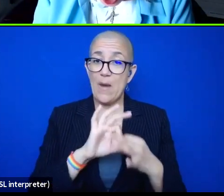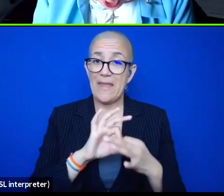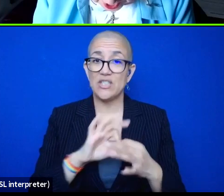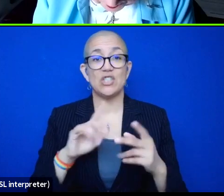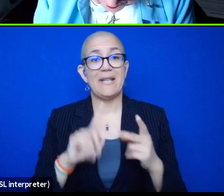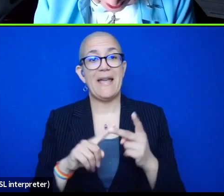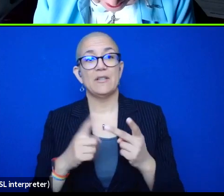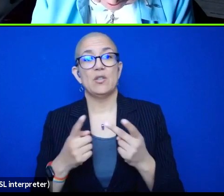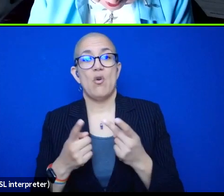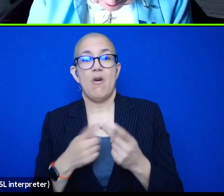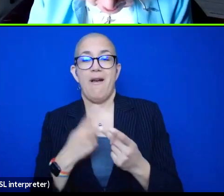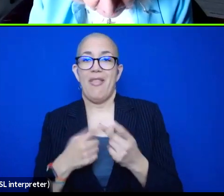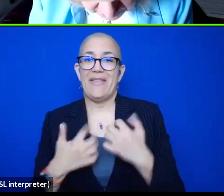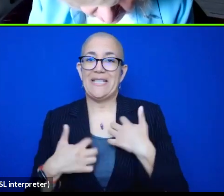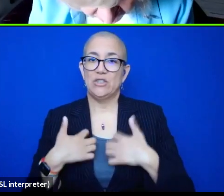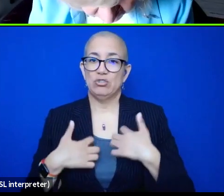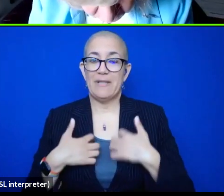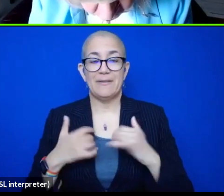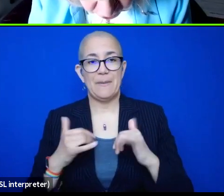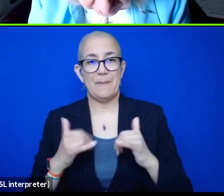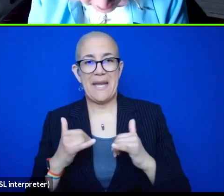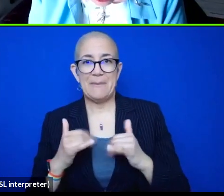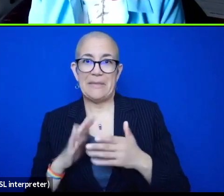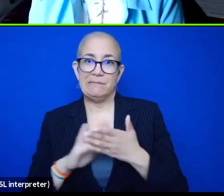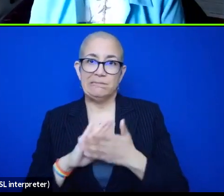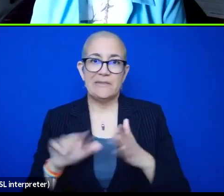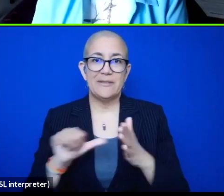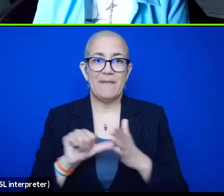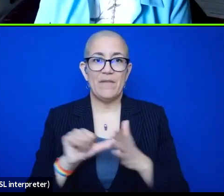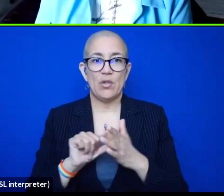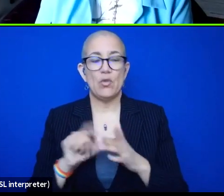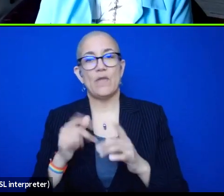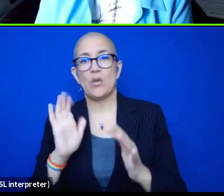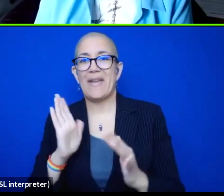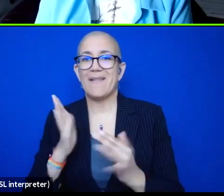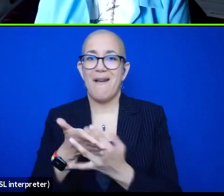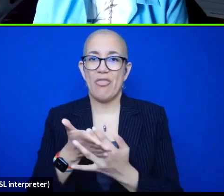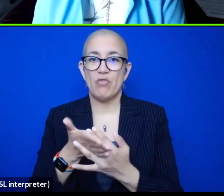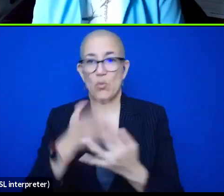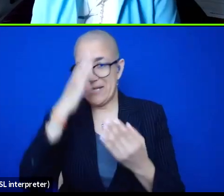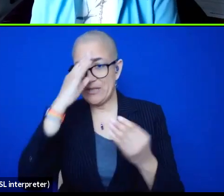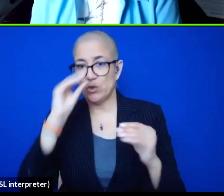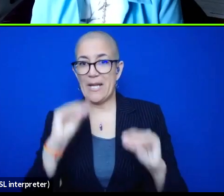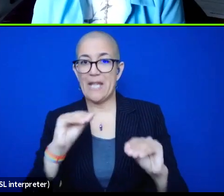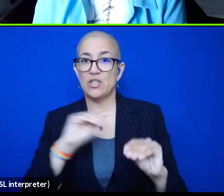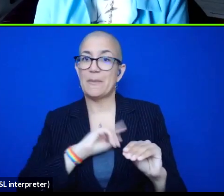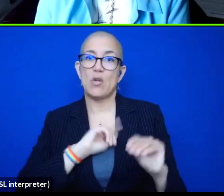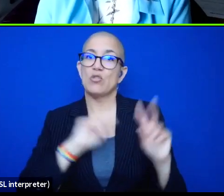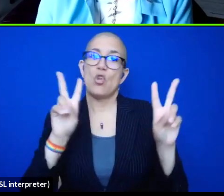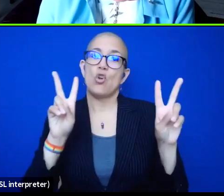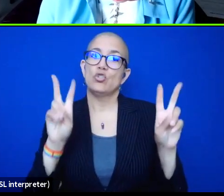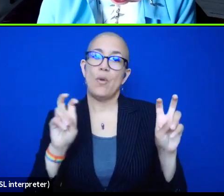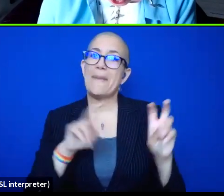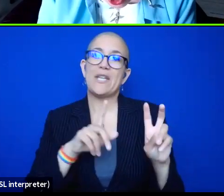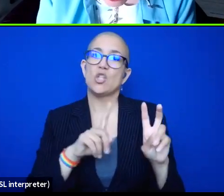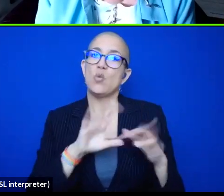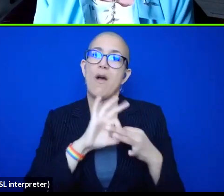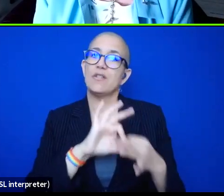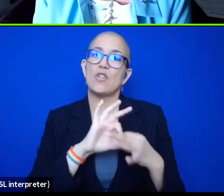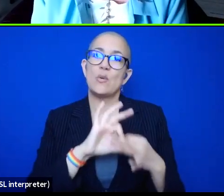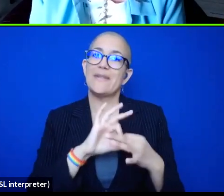interests, might make it difficult for you to gain cut through on education because it's not a topic with which you are generally